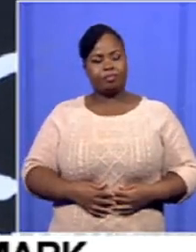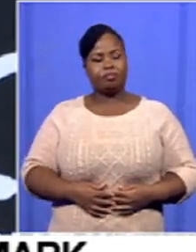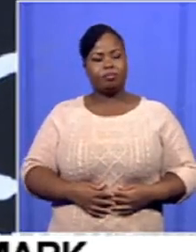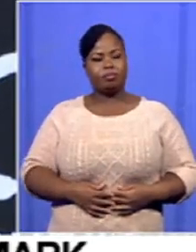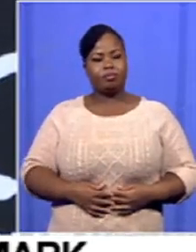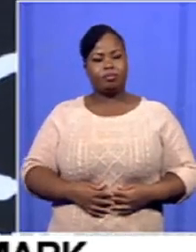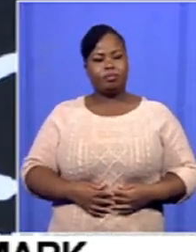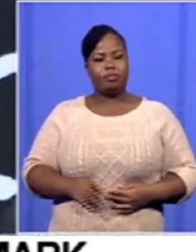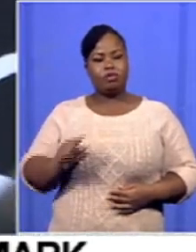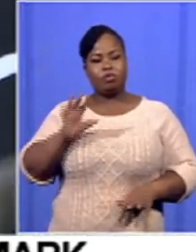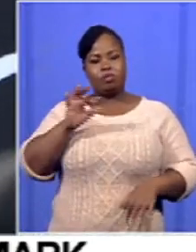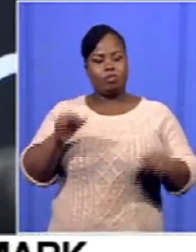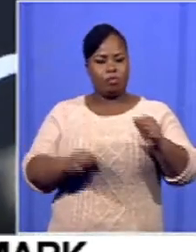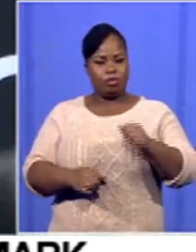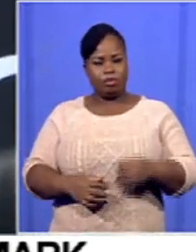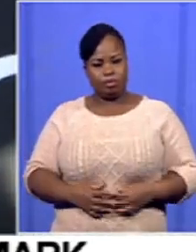close.